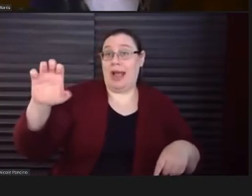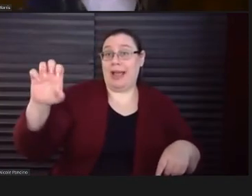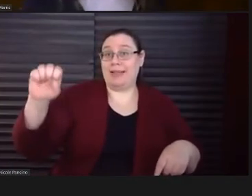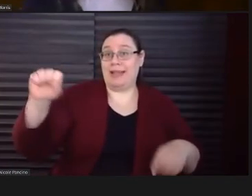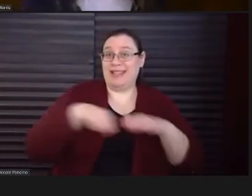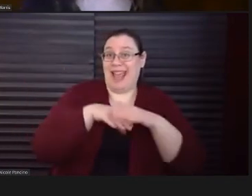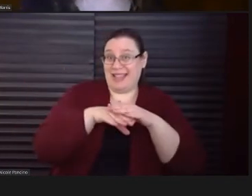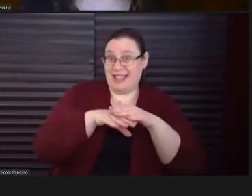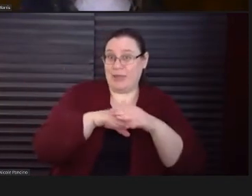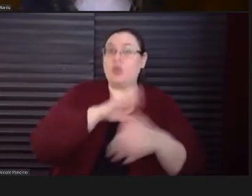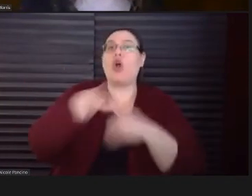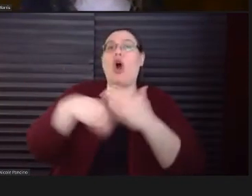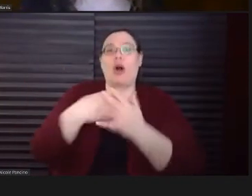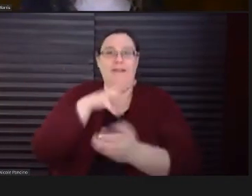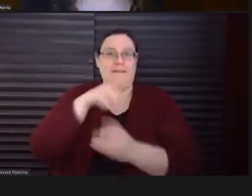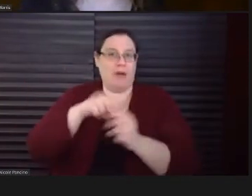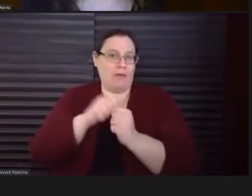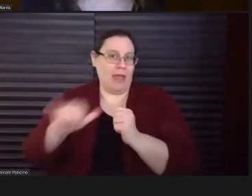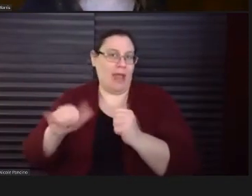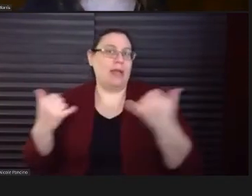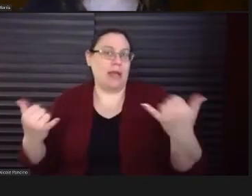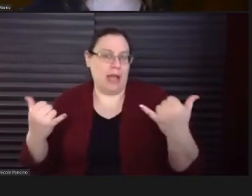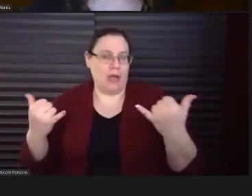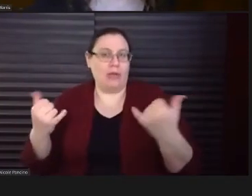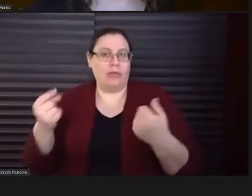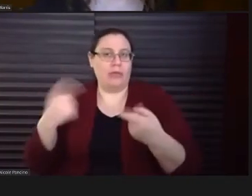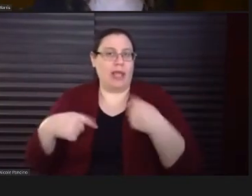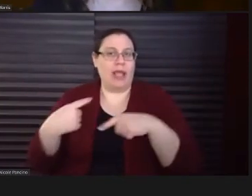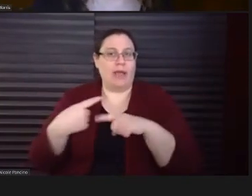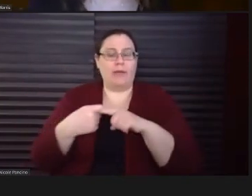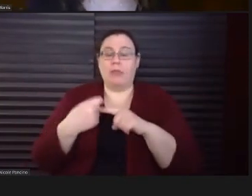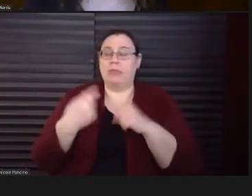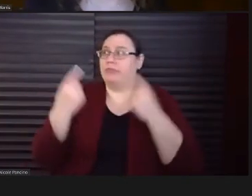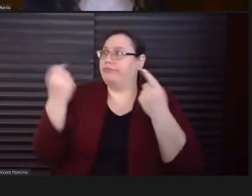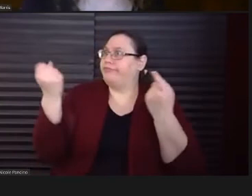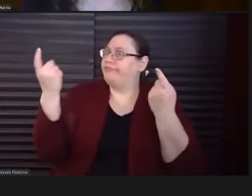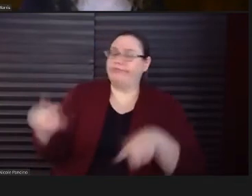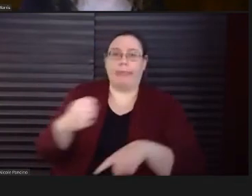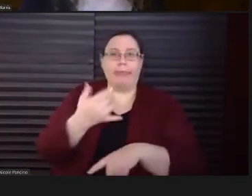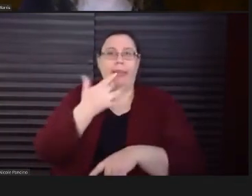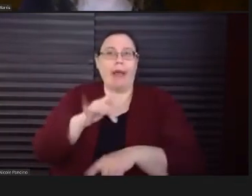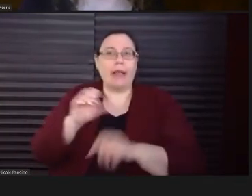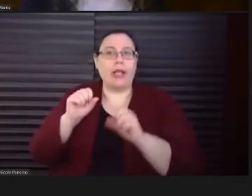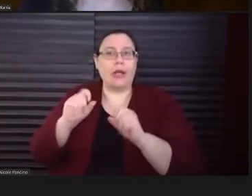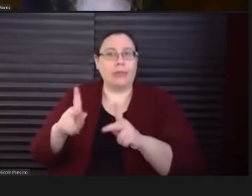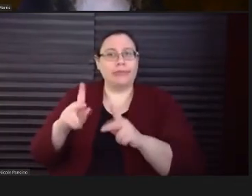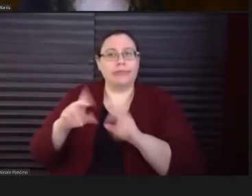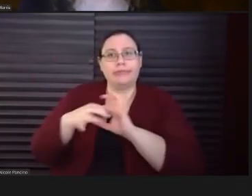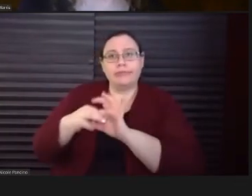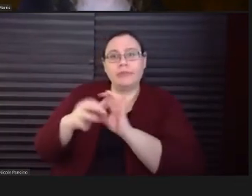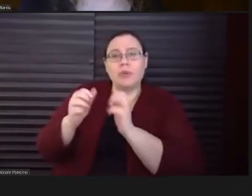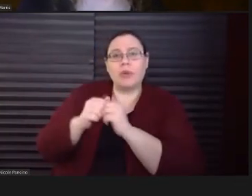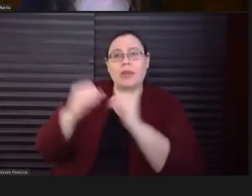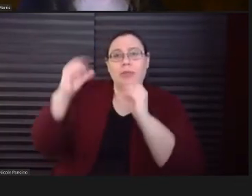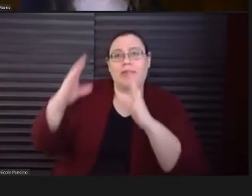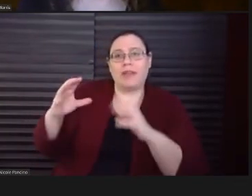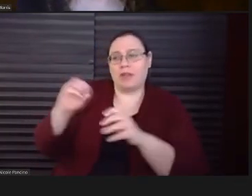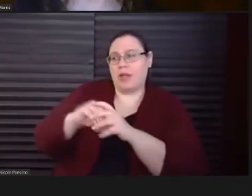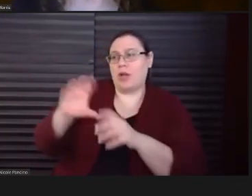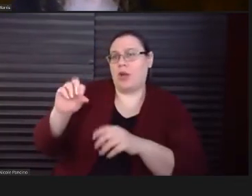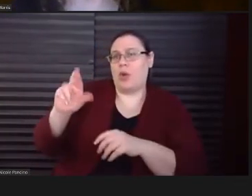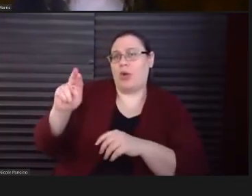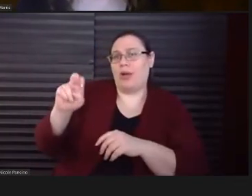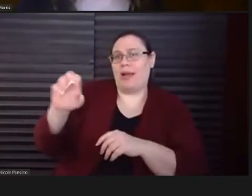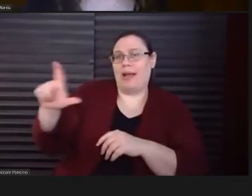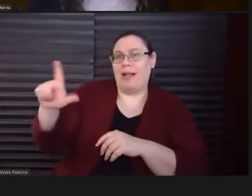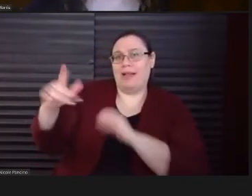now, formed from a very fortuitous relationship we had with a professor, Sheri at Cornell Tech.